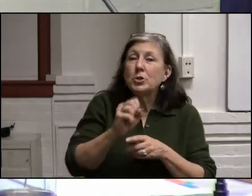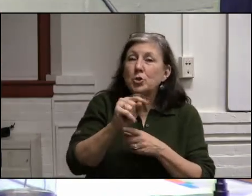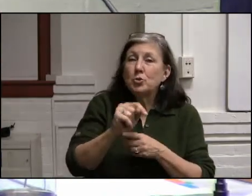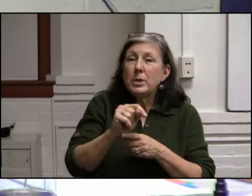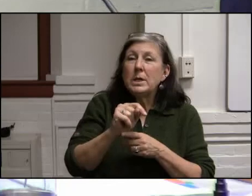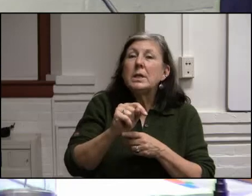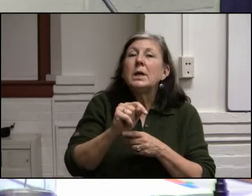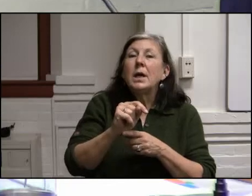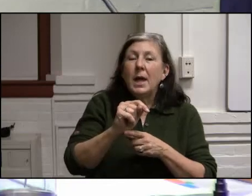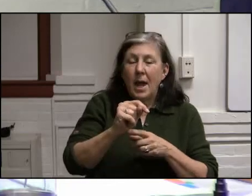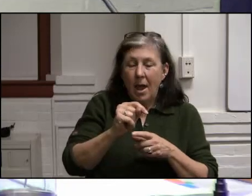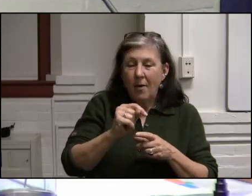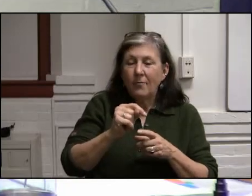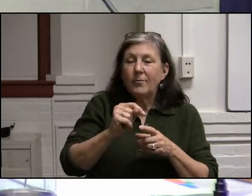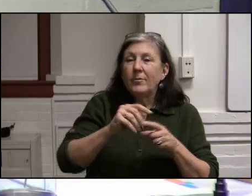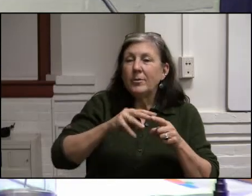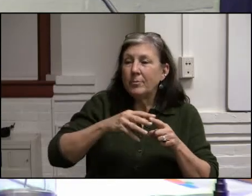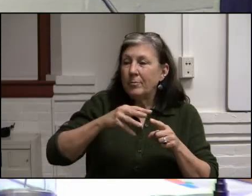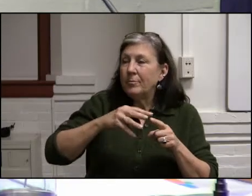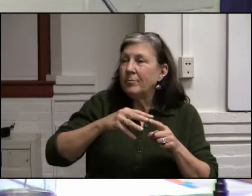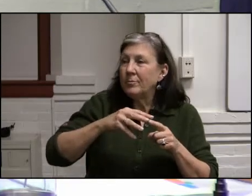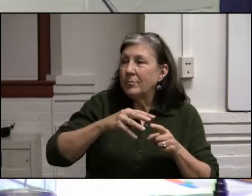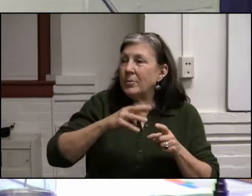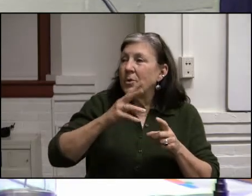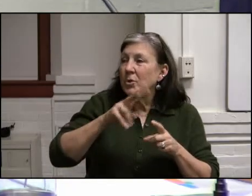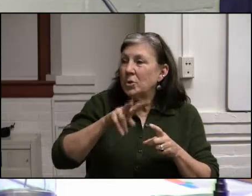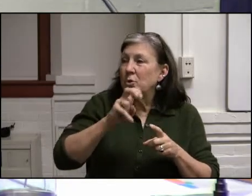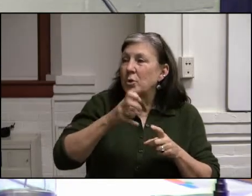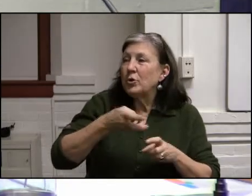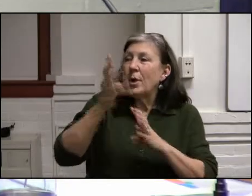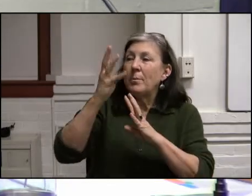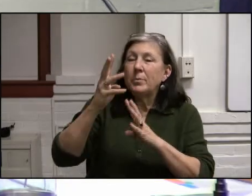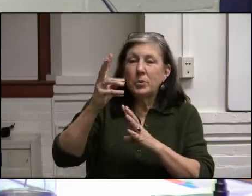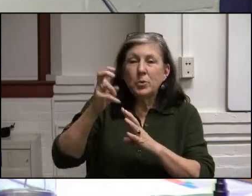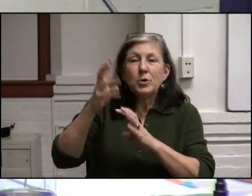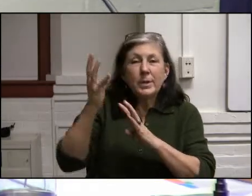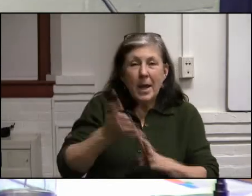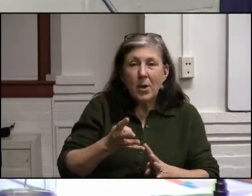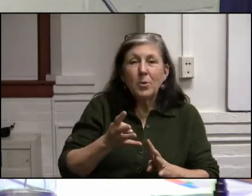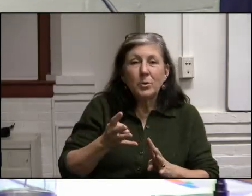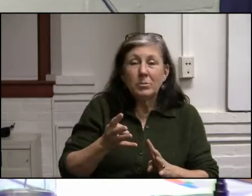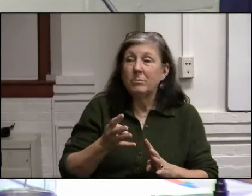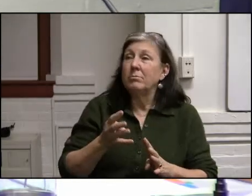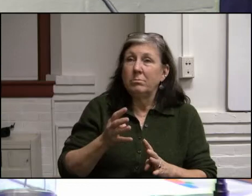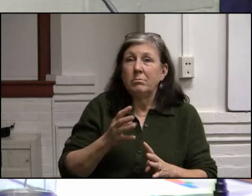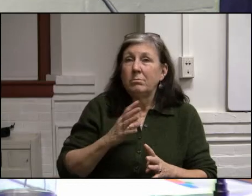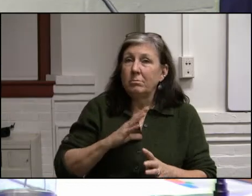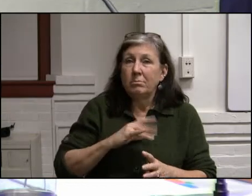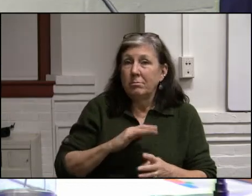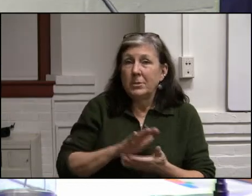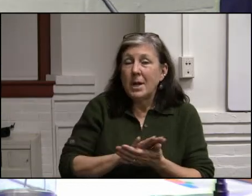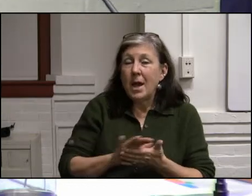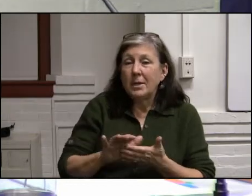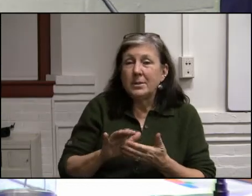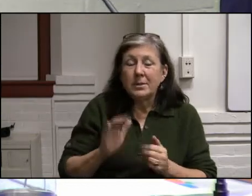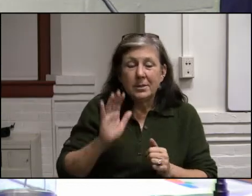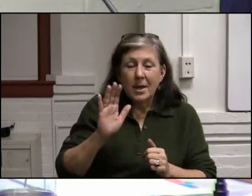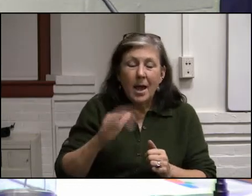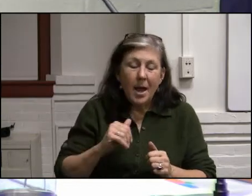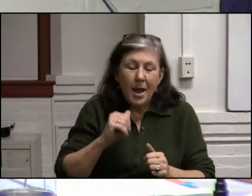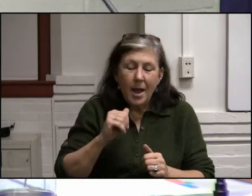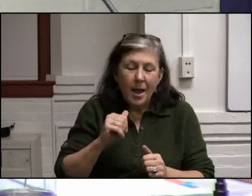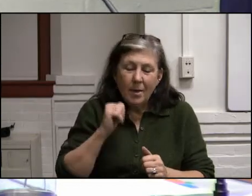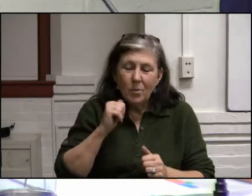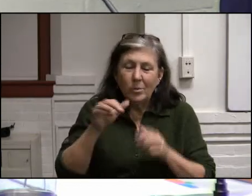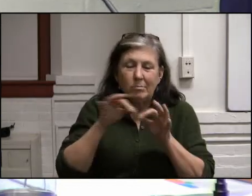number that I've heard about being thrown about in fiber, and that's just the beginning. You can get 1,000 up and 1,000 down, and I won't go into all of